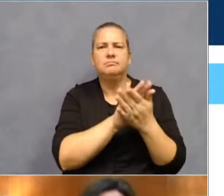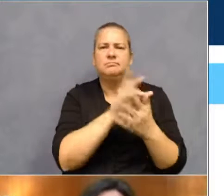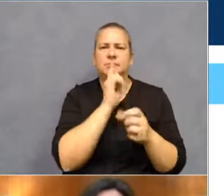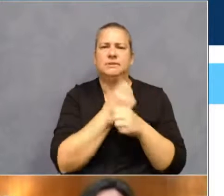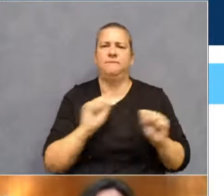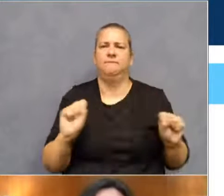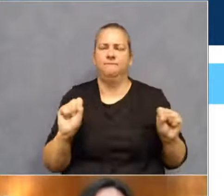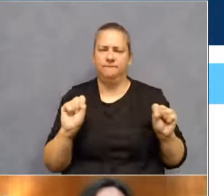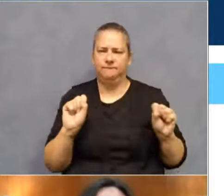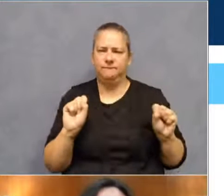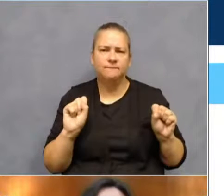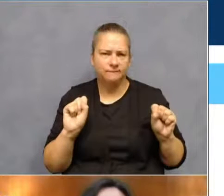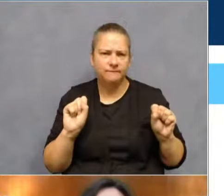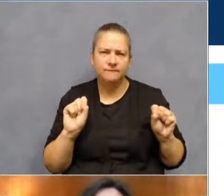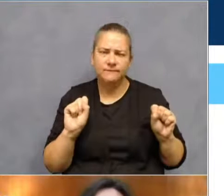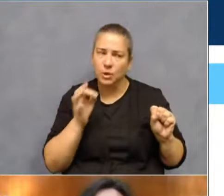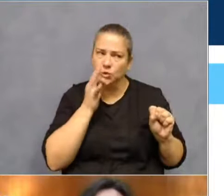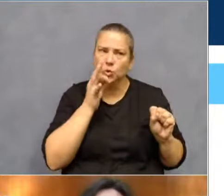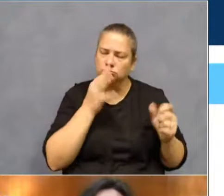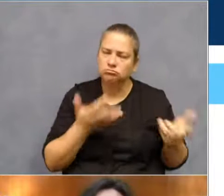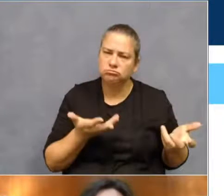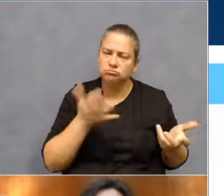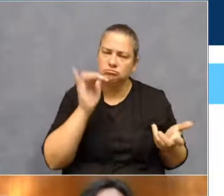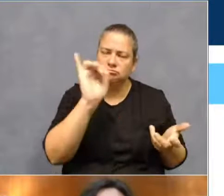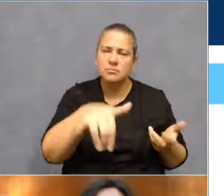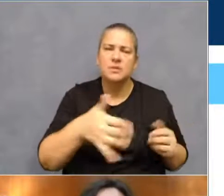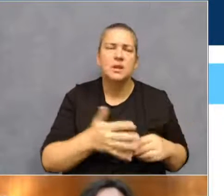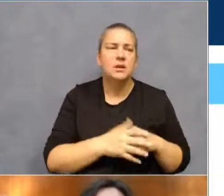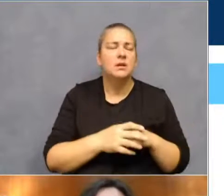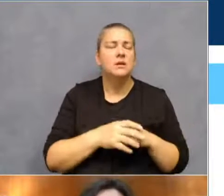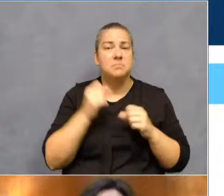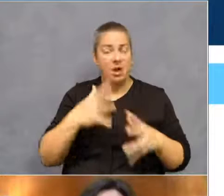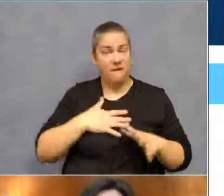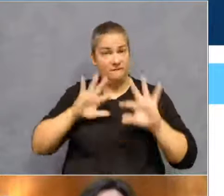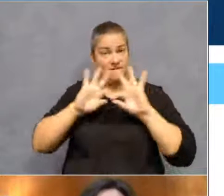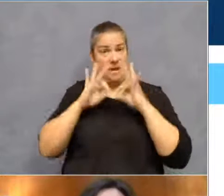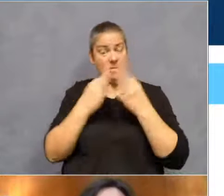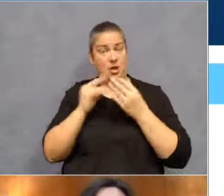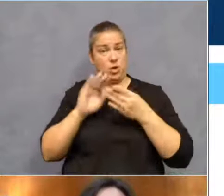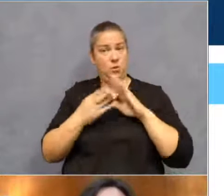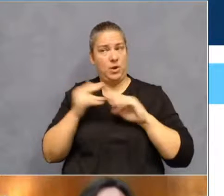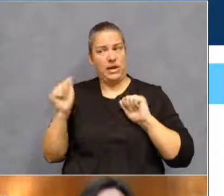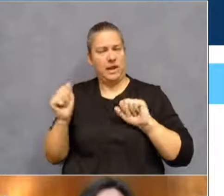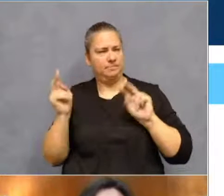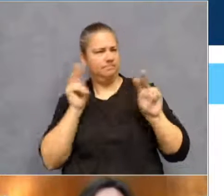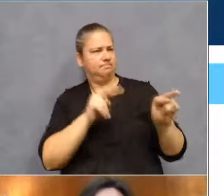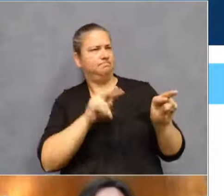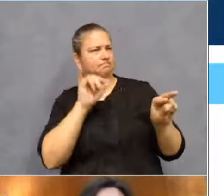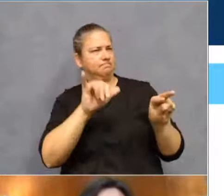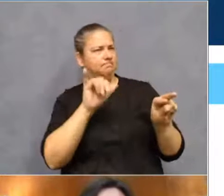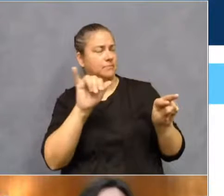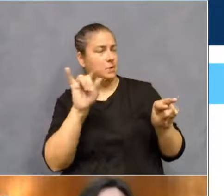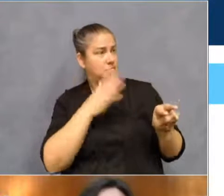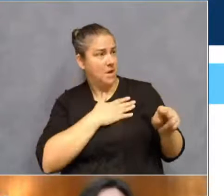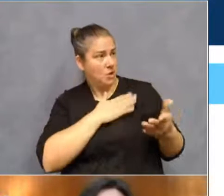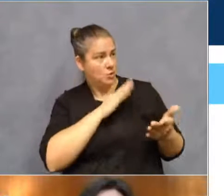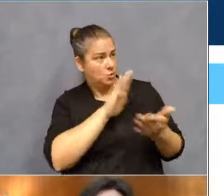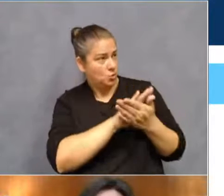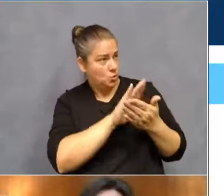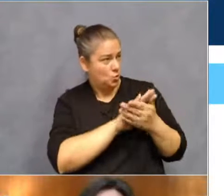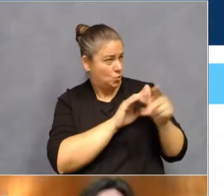possible. This also gives all of our families and our communities a snapshot of where their school is in the fight